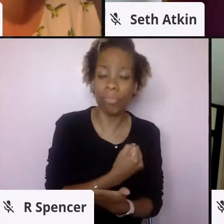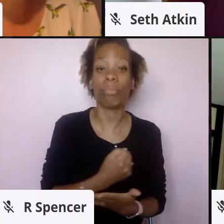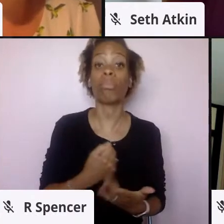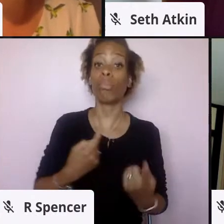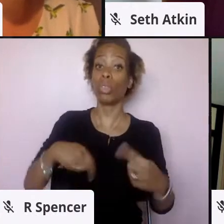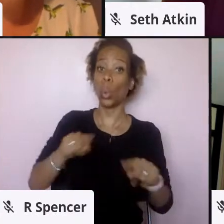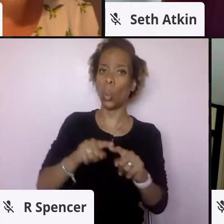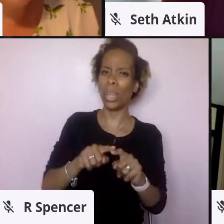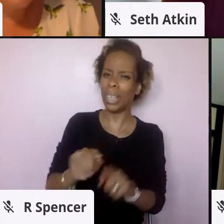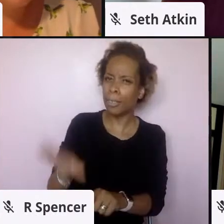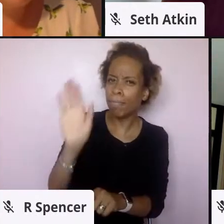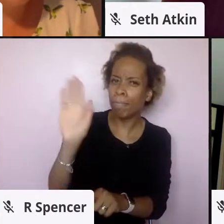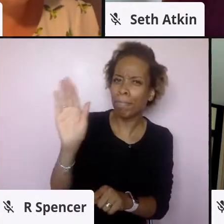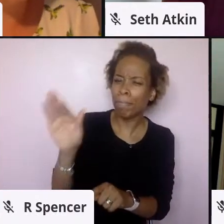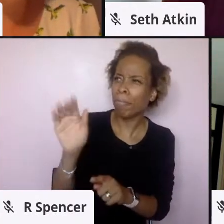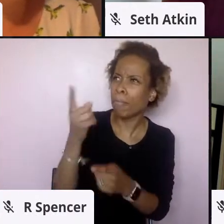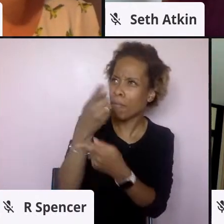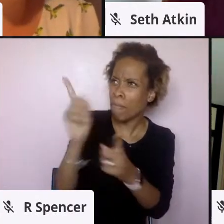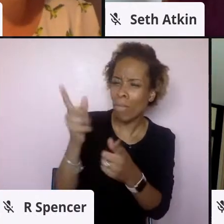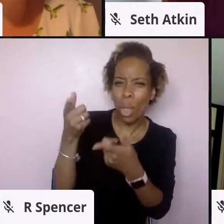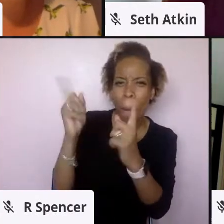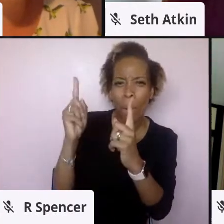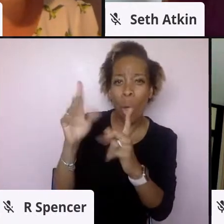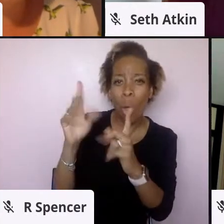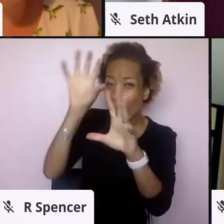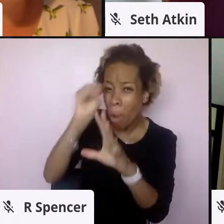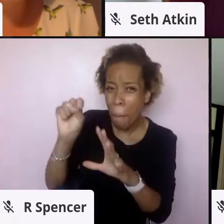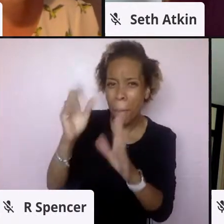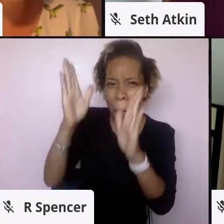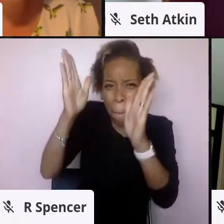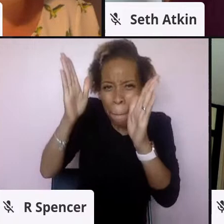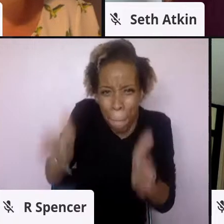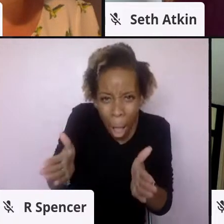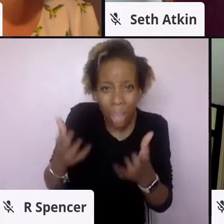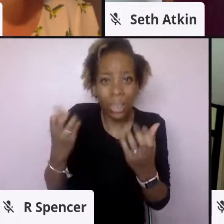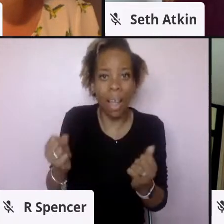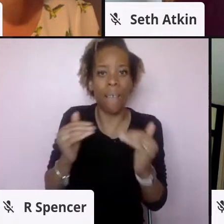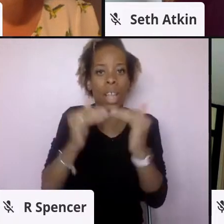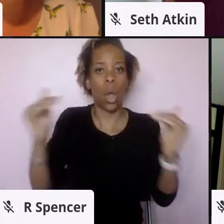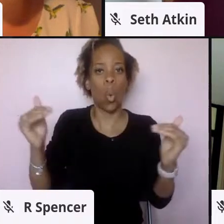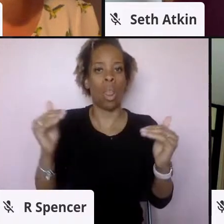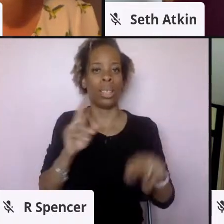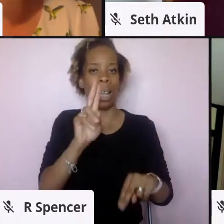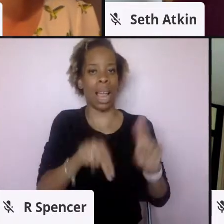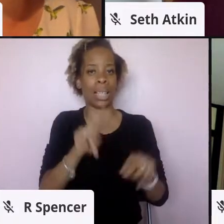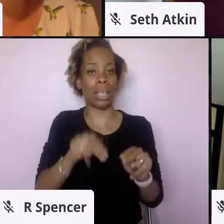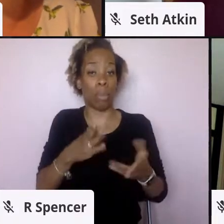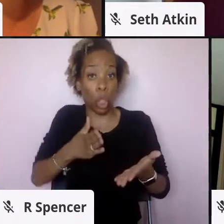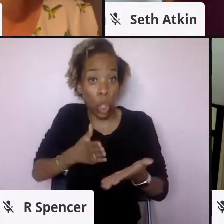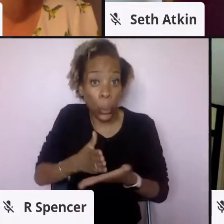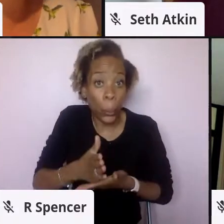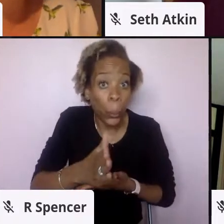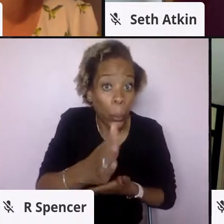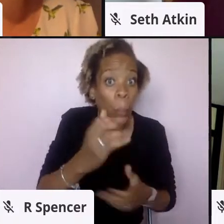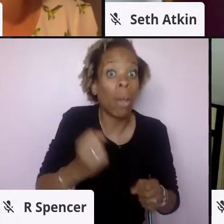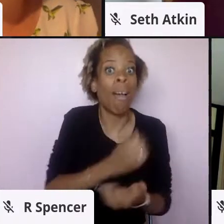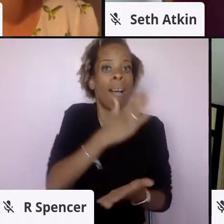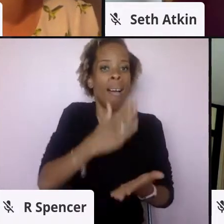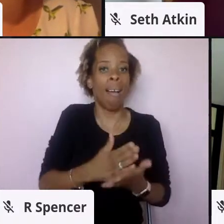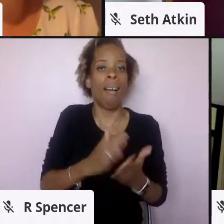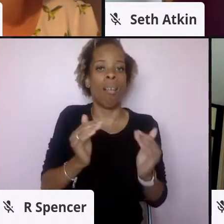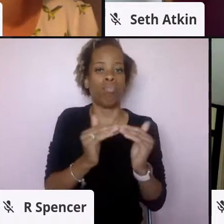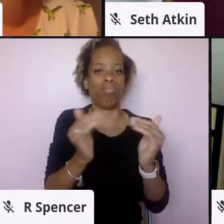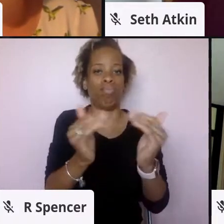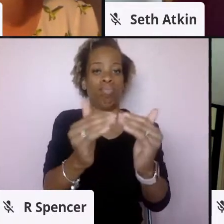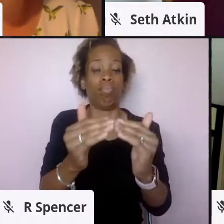are undertaking quality impact assessments on all of those proposals, so that and we have templates available on